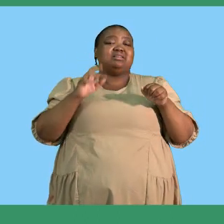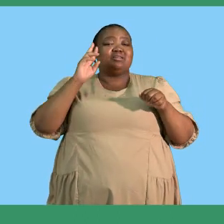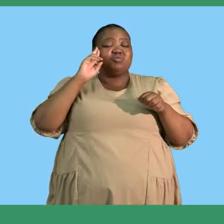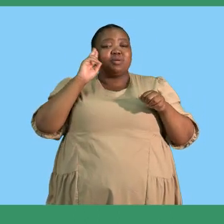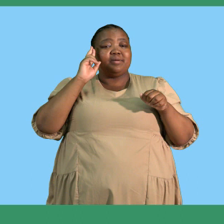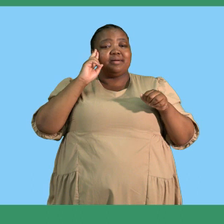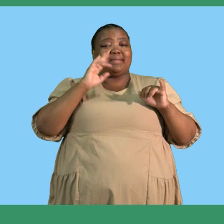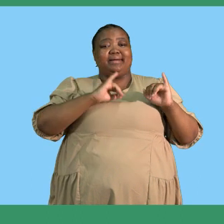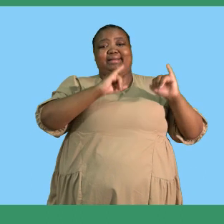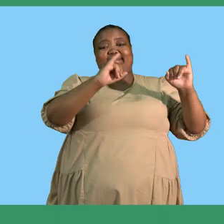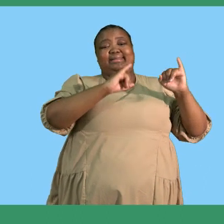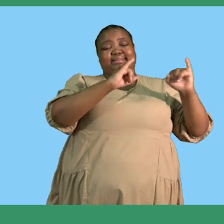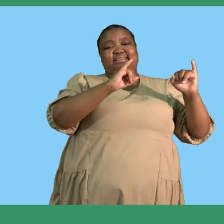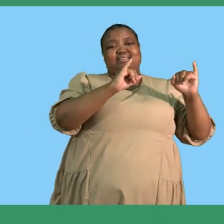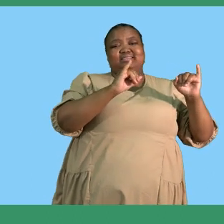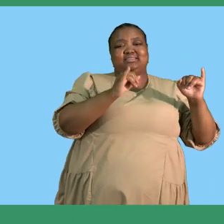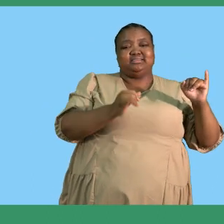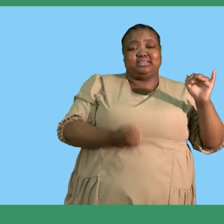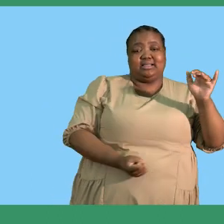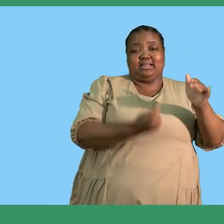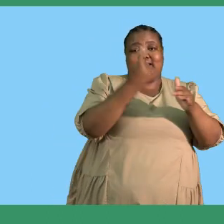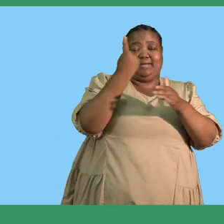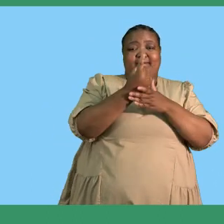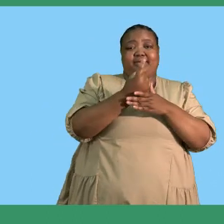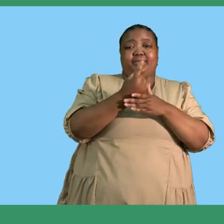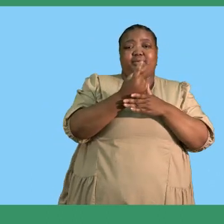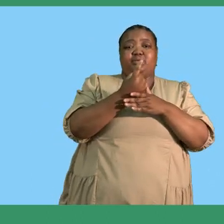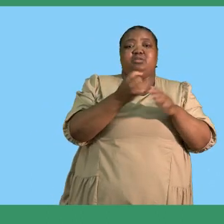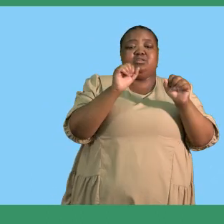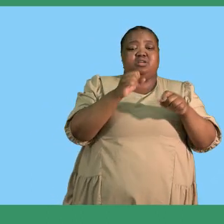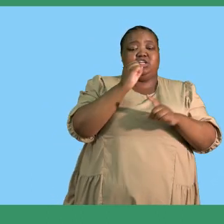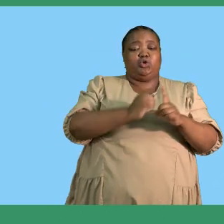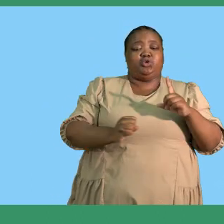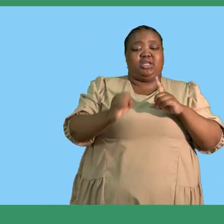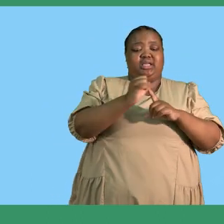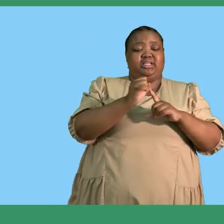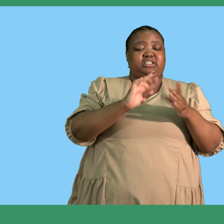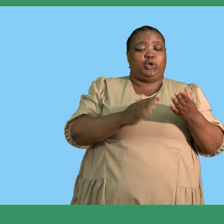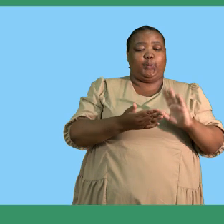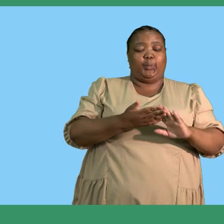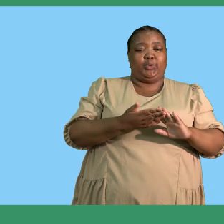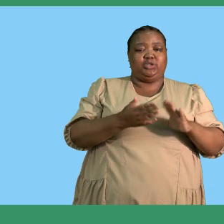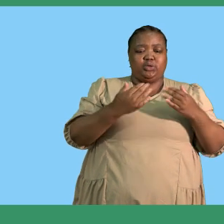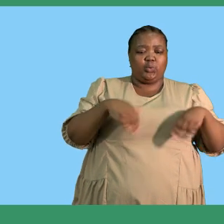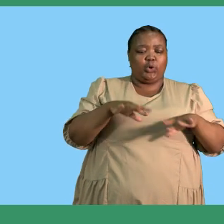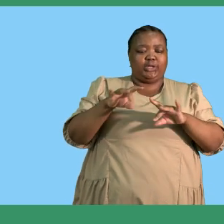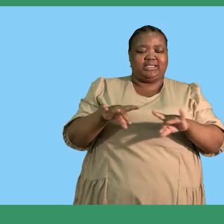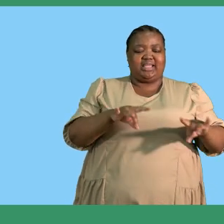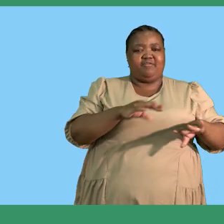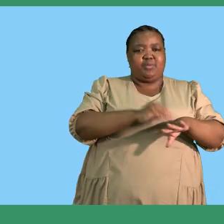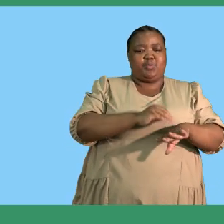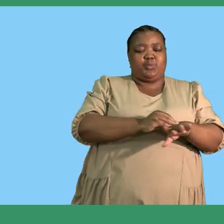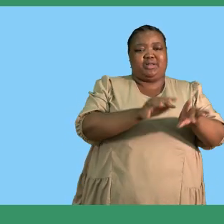occurs and causes harm to probably the whole society or the community,